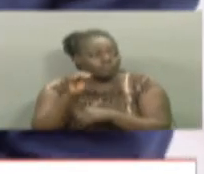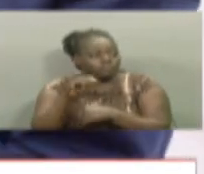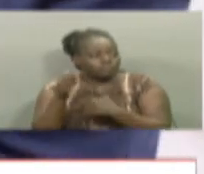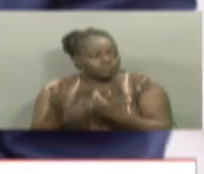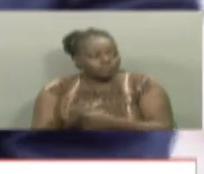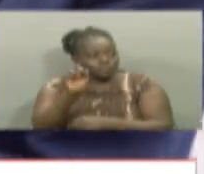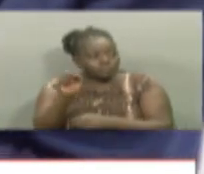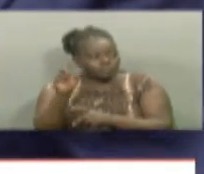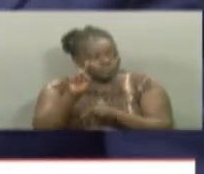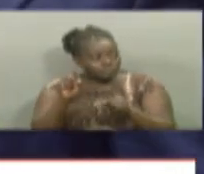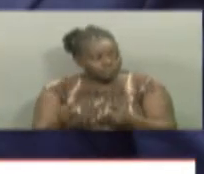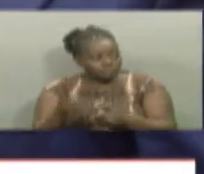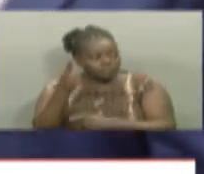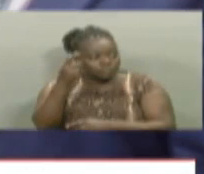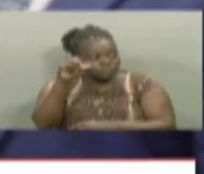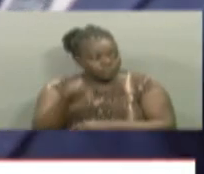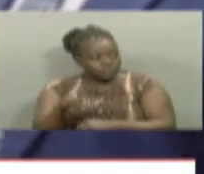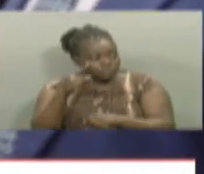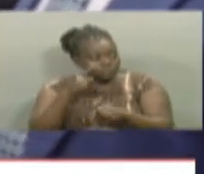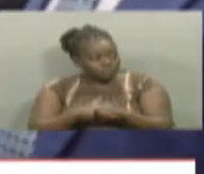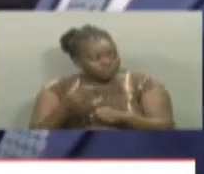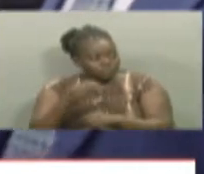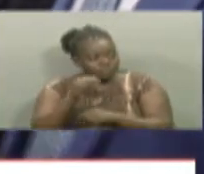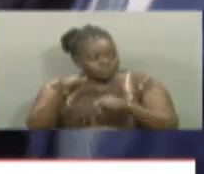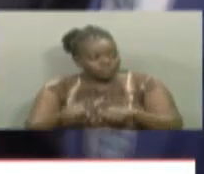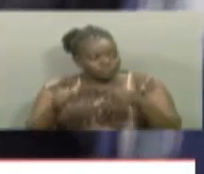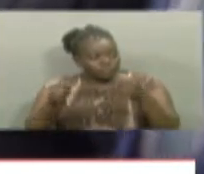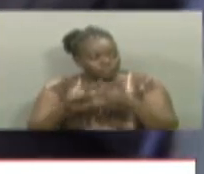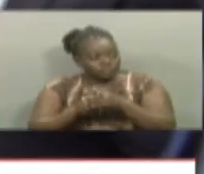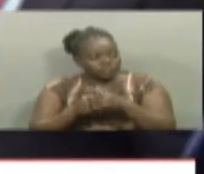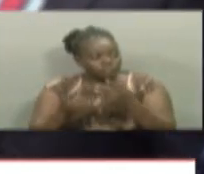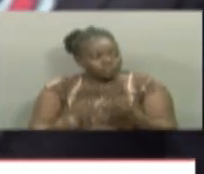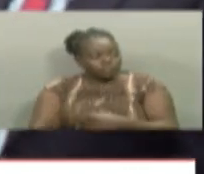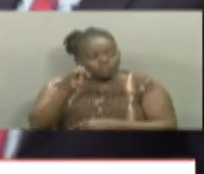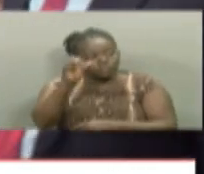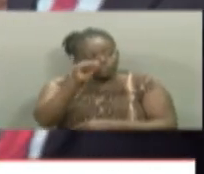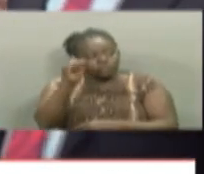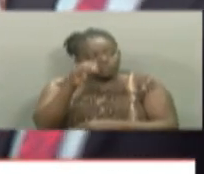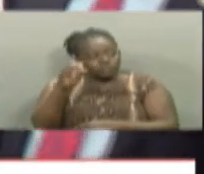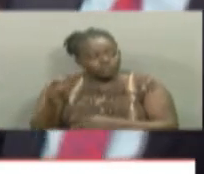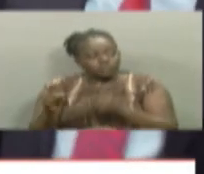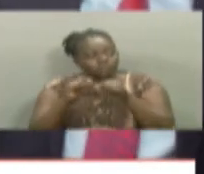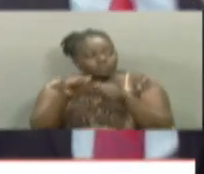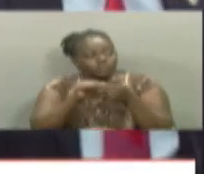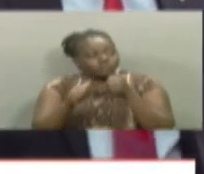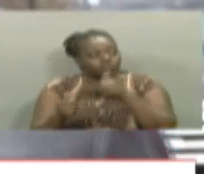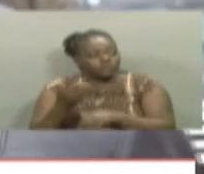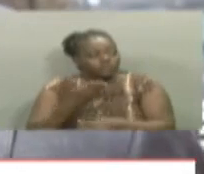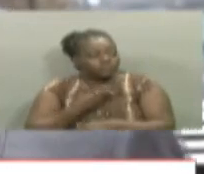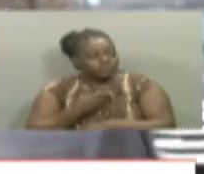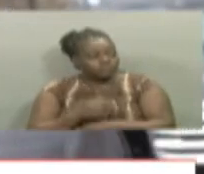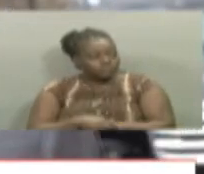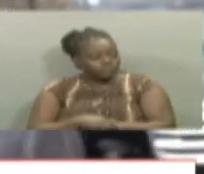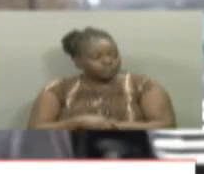abantu 8 nga ba mulundi gwa 19 nga ssentebe wa yinginiya Dr. Isaac Mutenyo ayogedde okusoomoozebwa ku bayina.